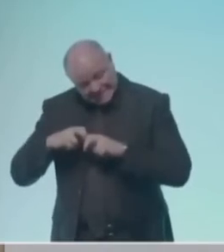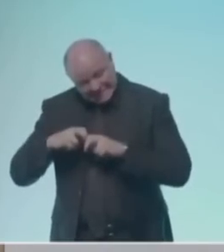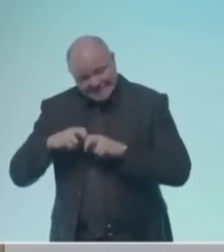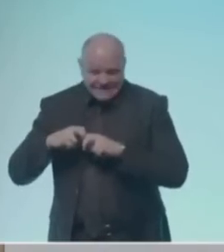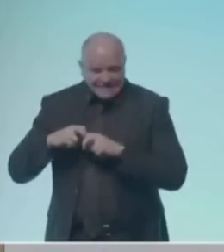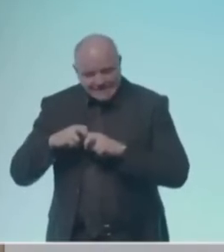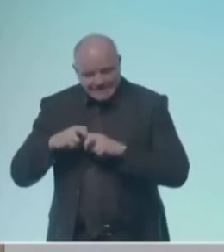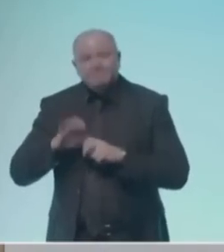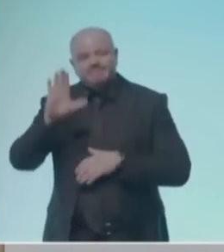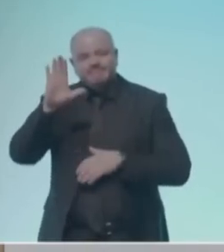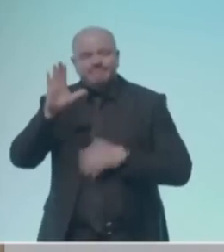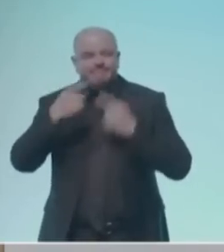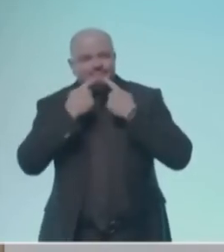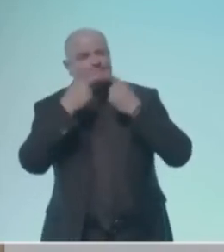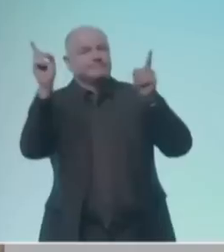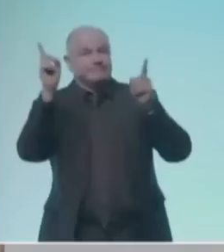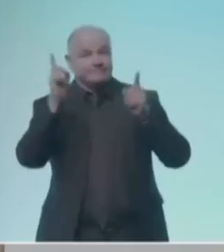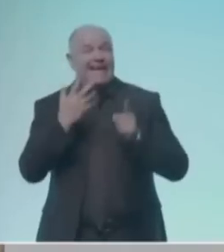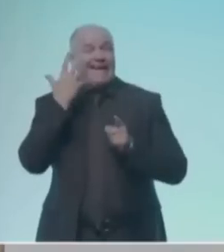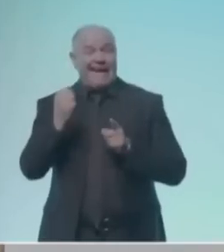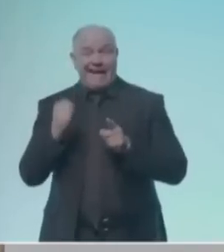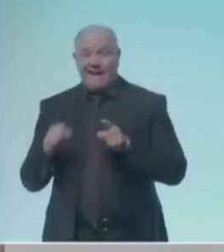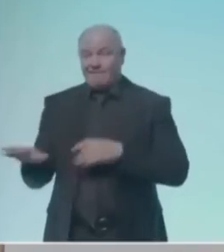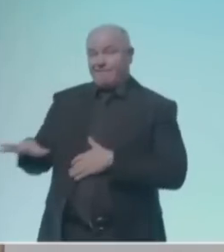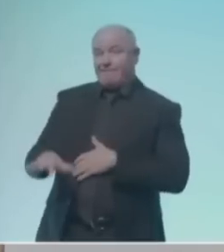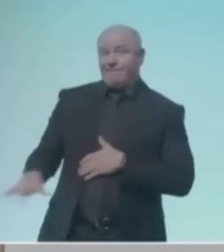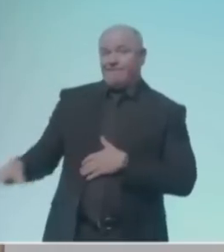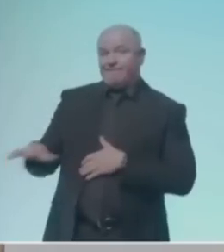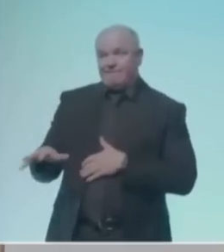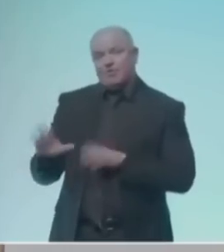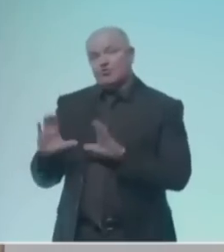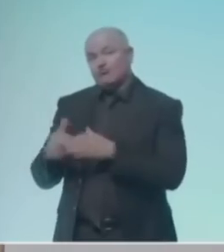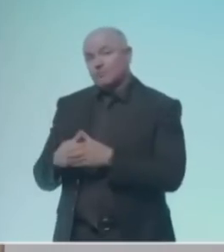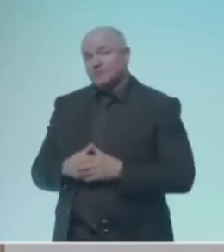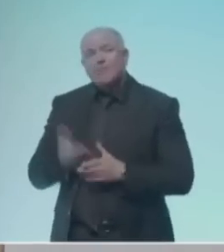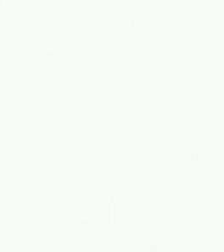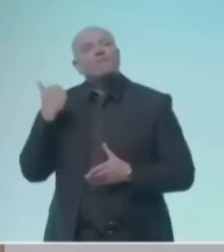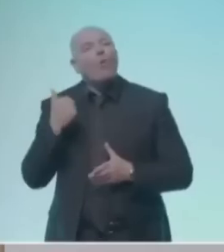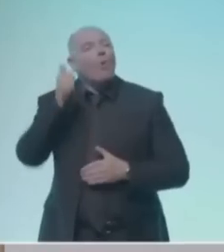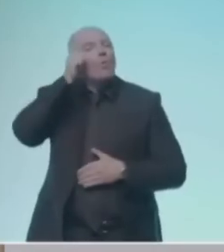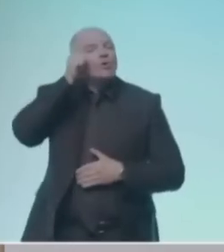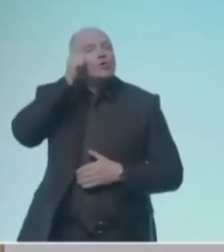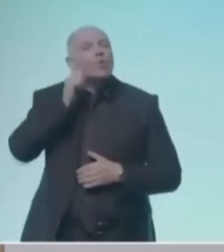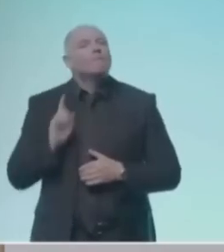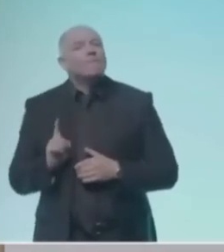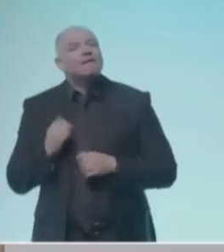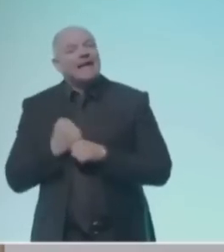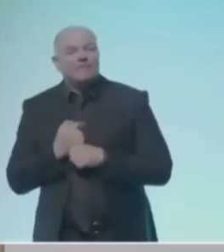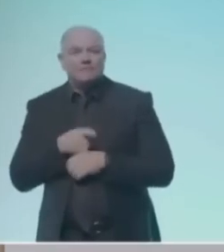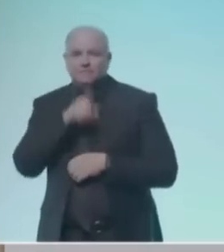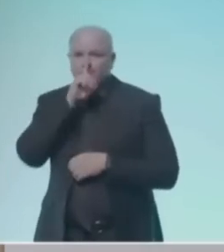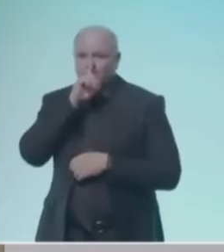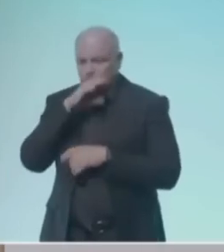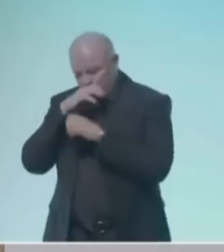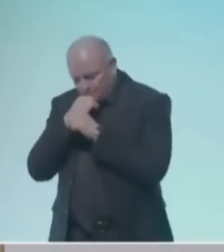publicly highlighted the threat from these kinds of groups attempting such attacks before. And I should stress that